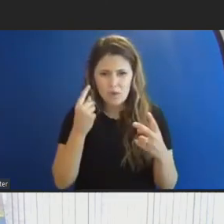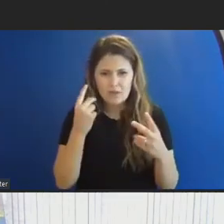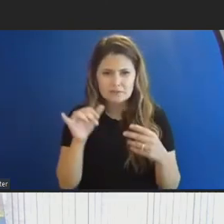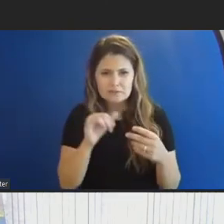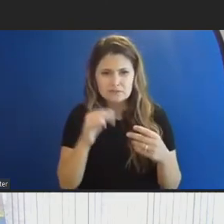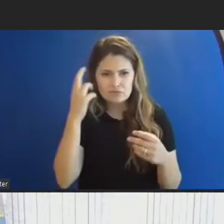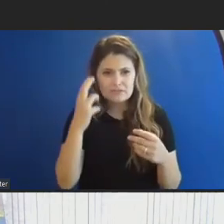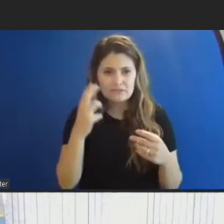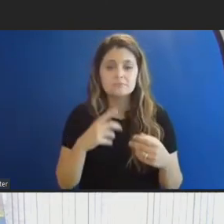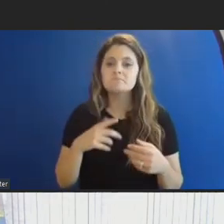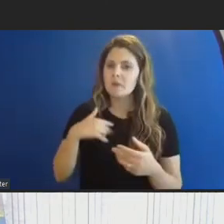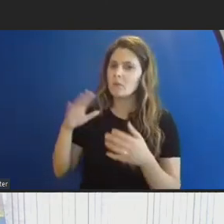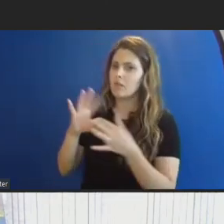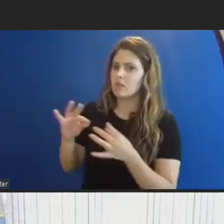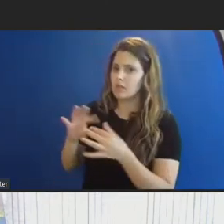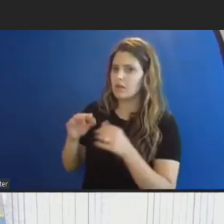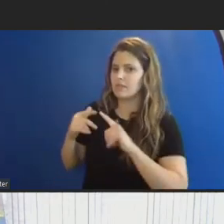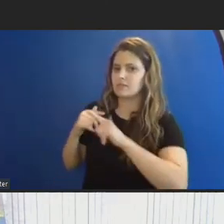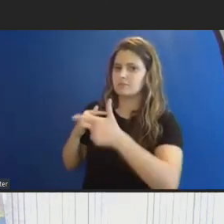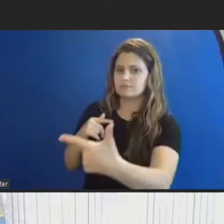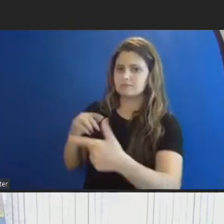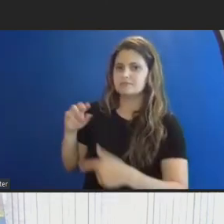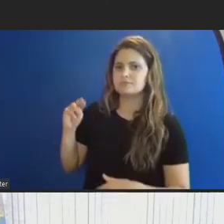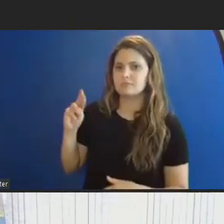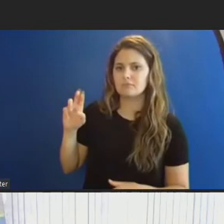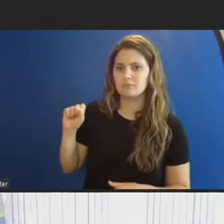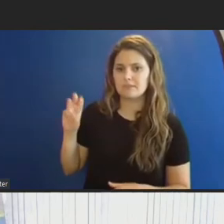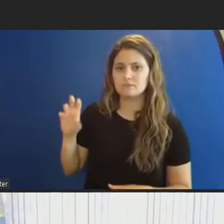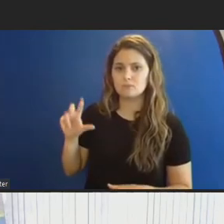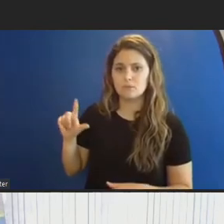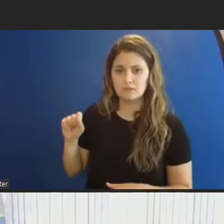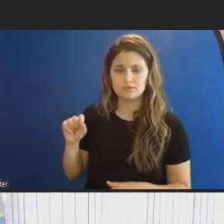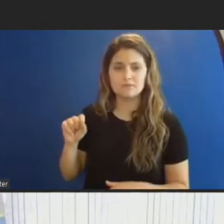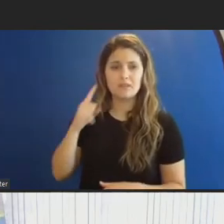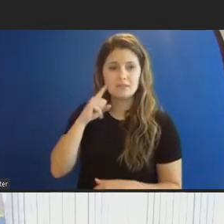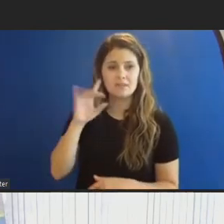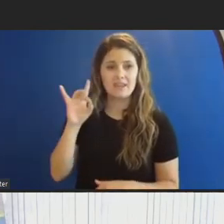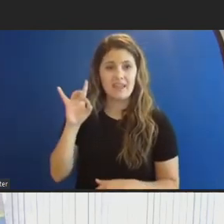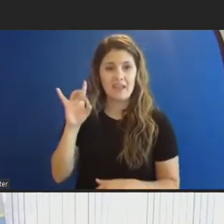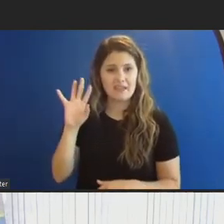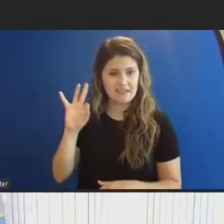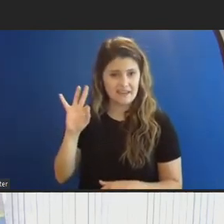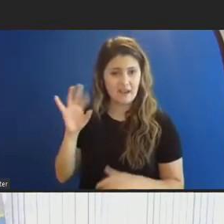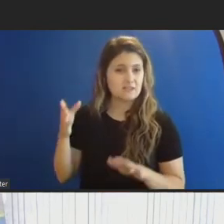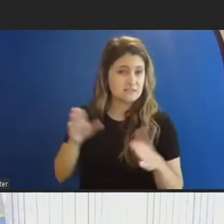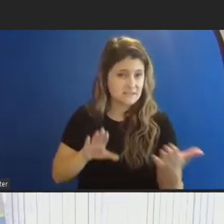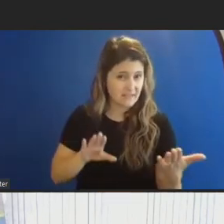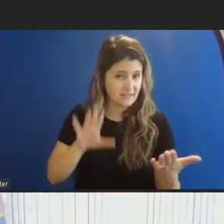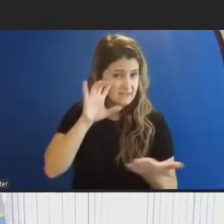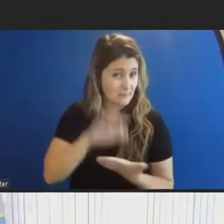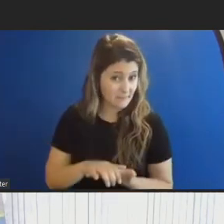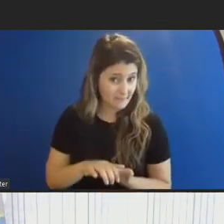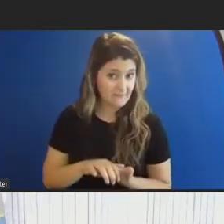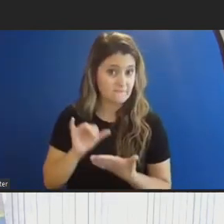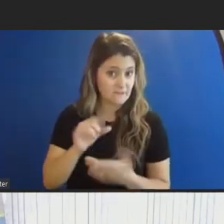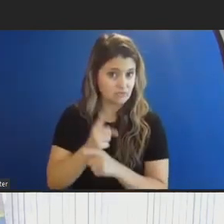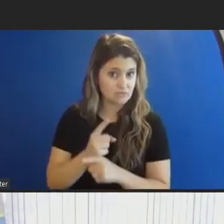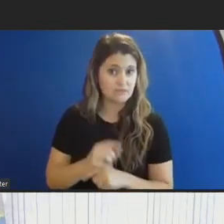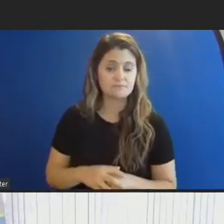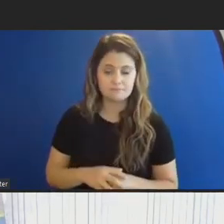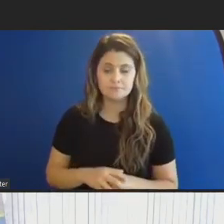I'll make a couple comments and then let Ms. Wells comment. I think we've had 89 deaths. I believe that's right.